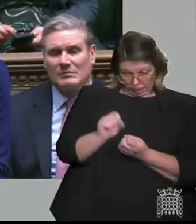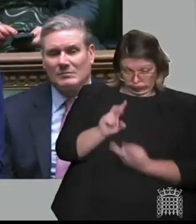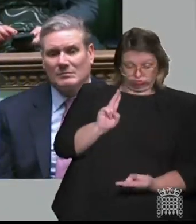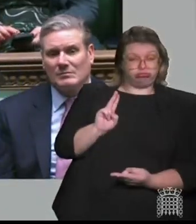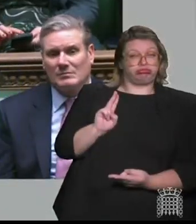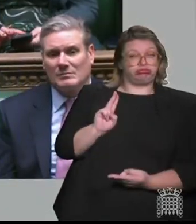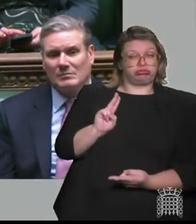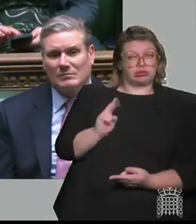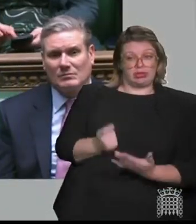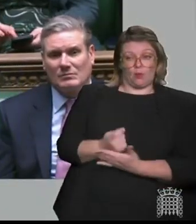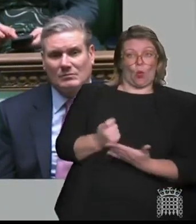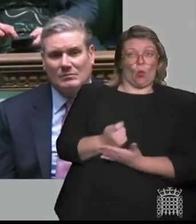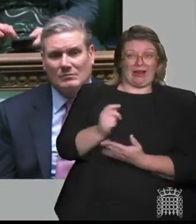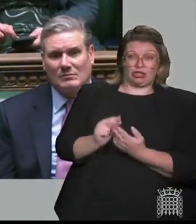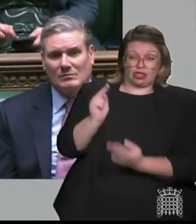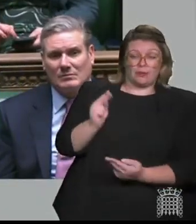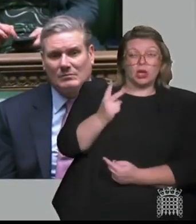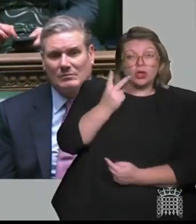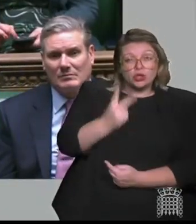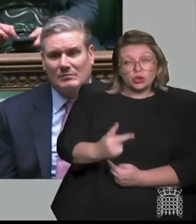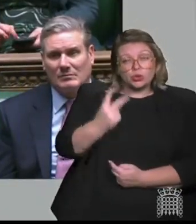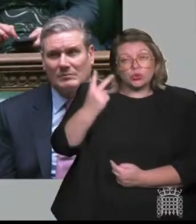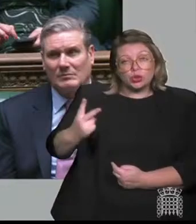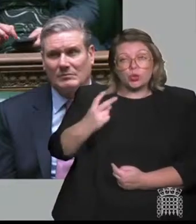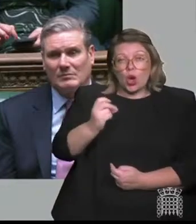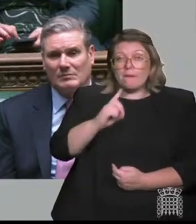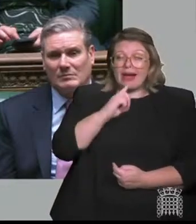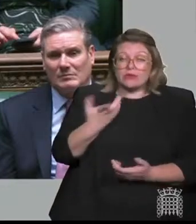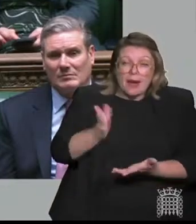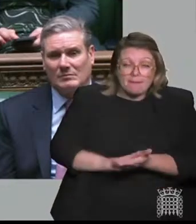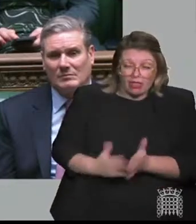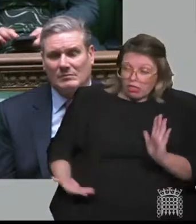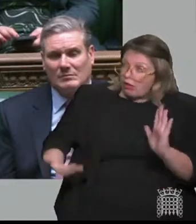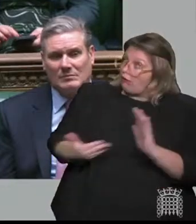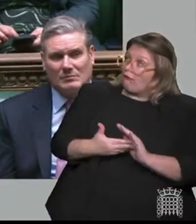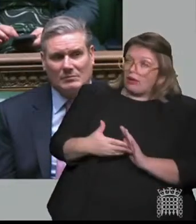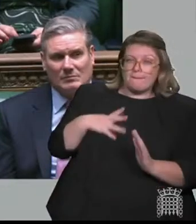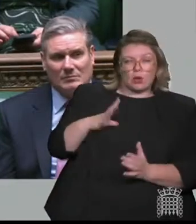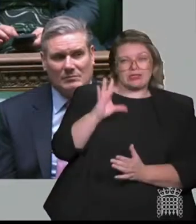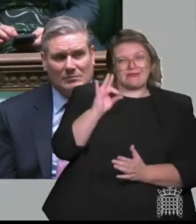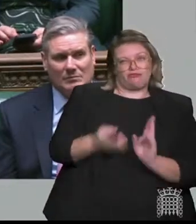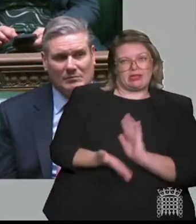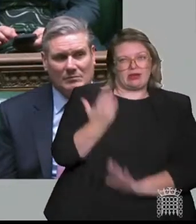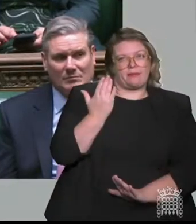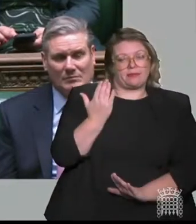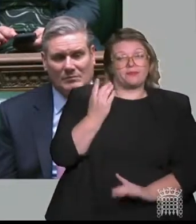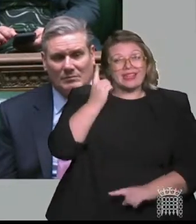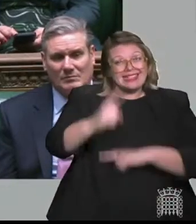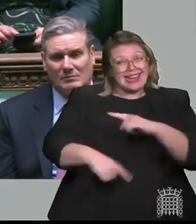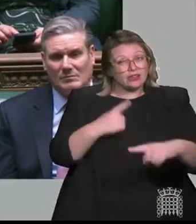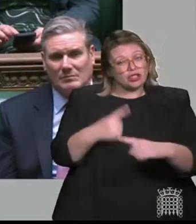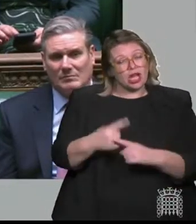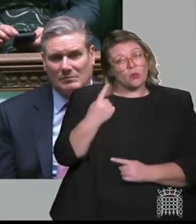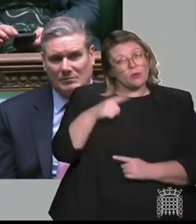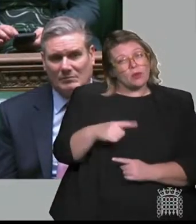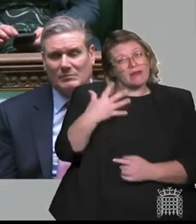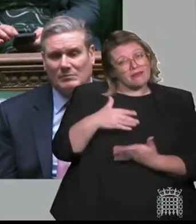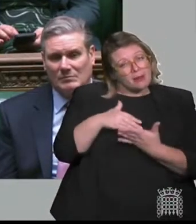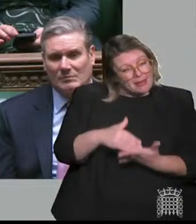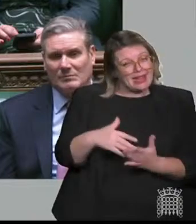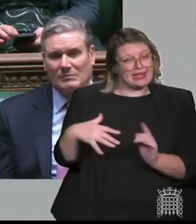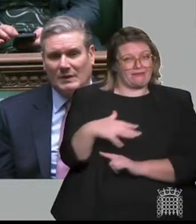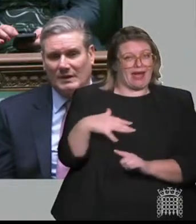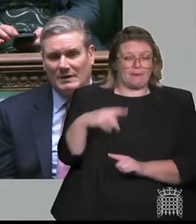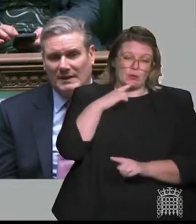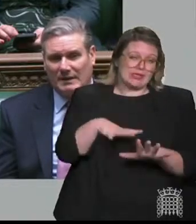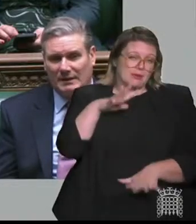by an average of £220 a month. And next year, 1.5 million families will face